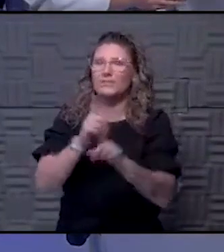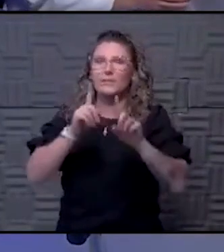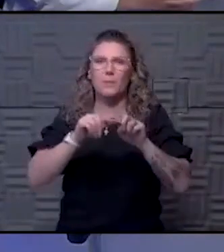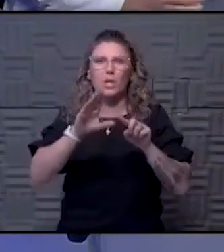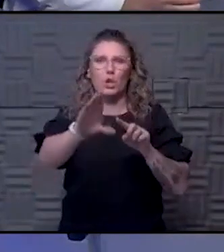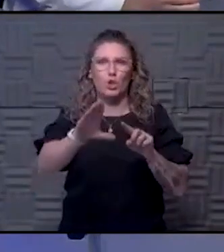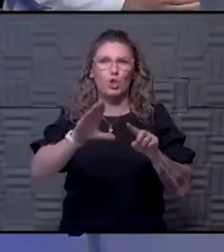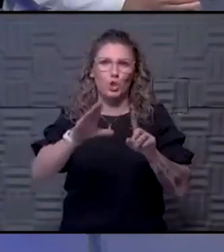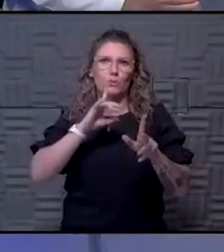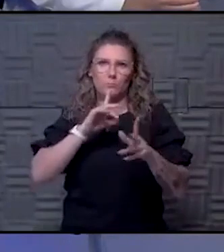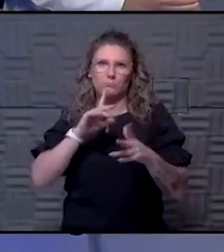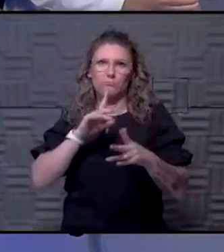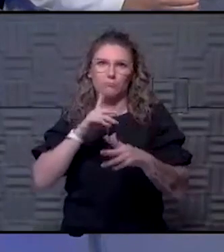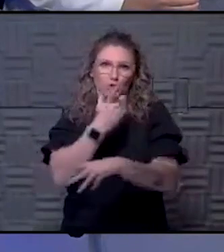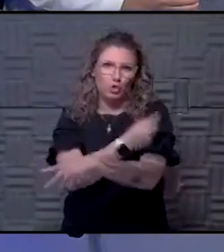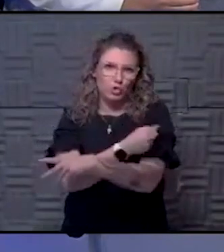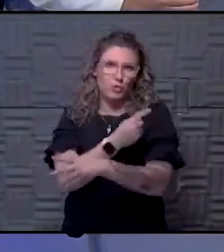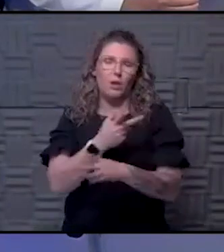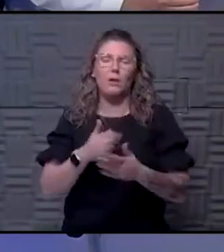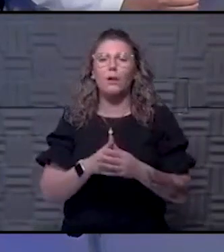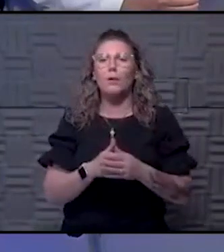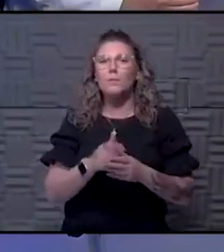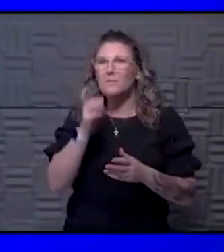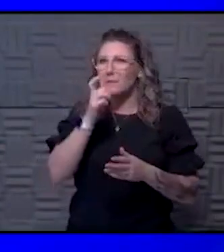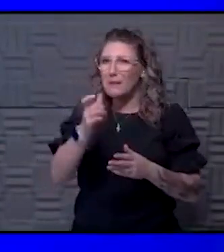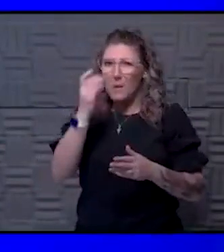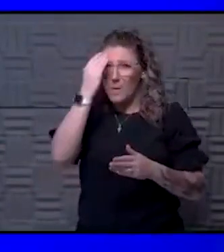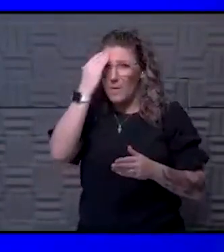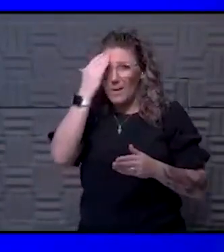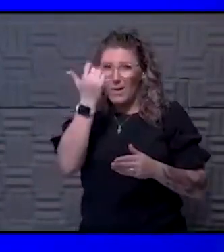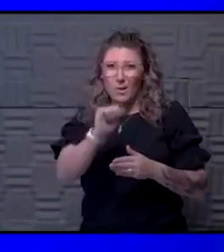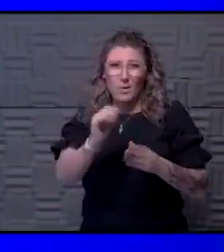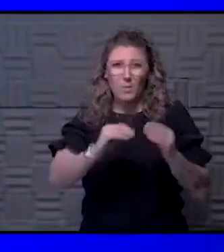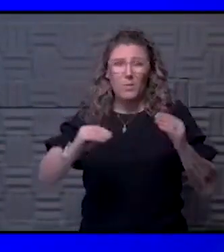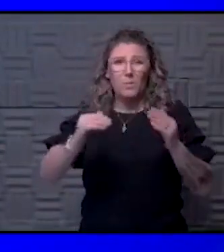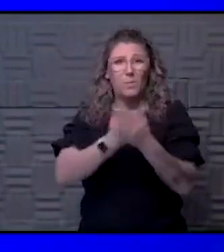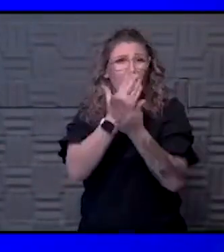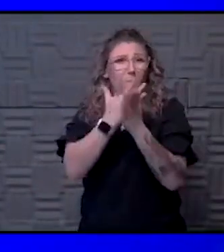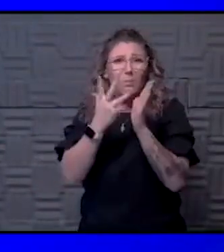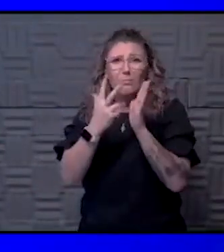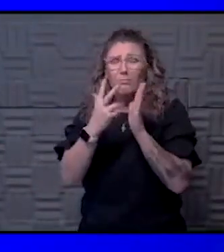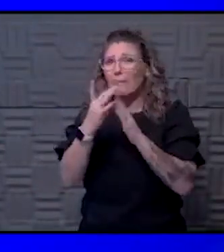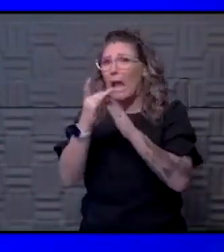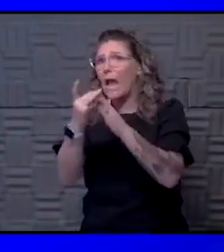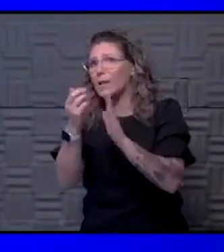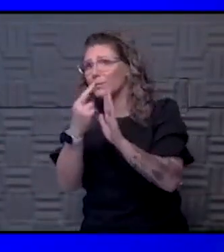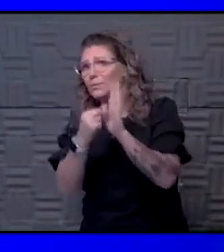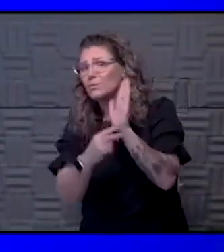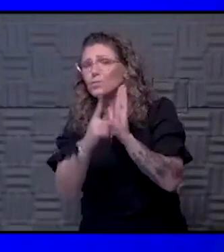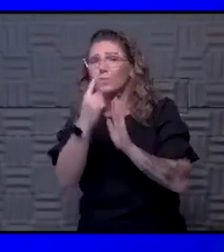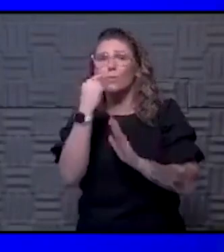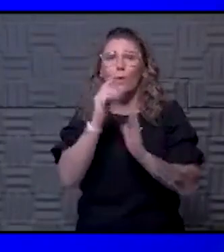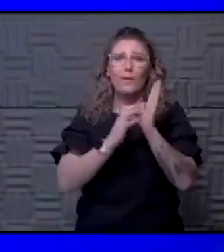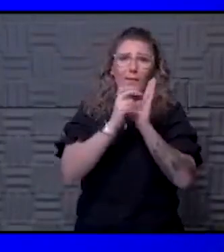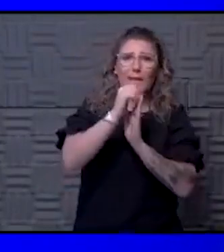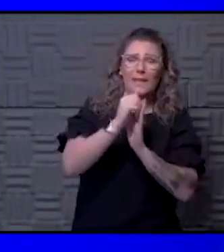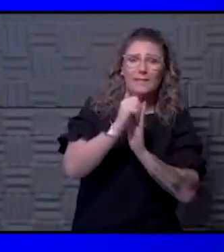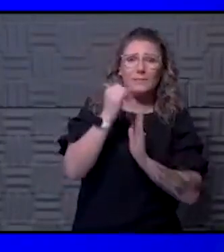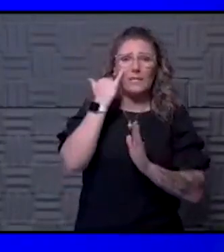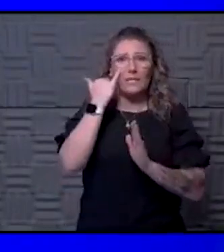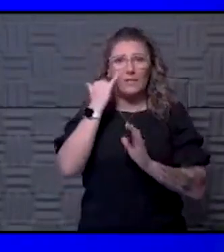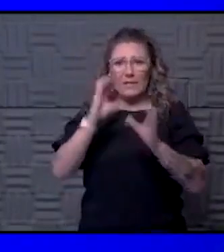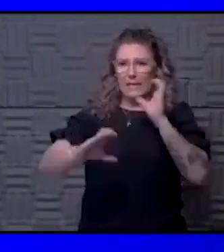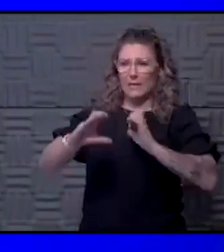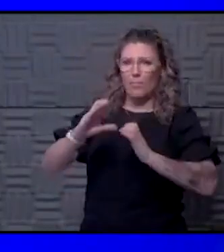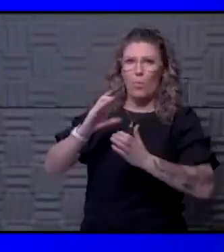and I'm not aware of any new guidance for cancer patients. You know, if you were taking any immunosuppressive drugs or going to be getting chemotherapy, we would